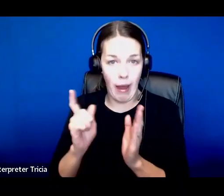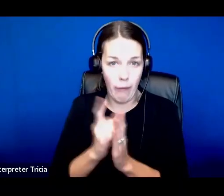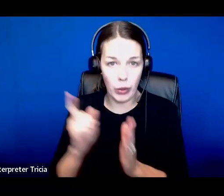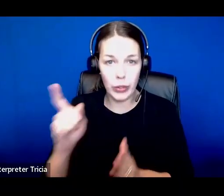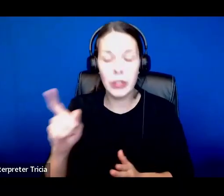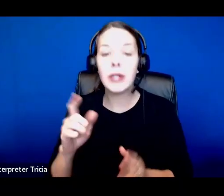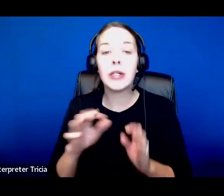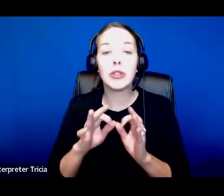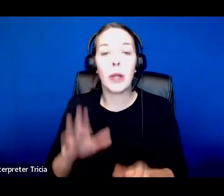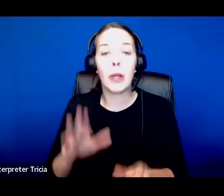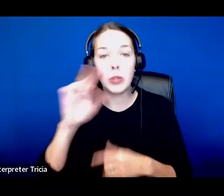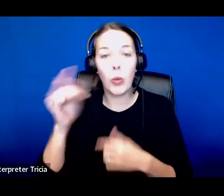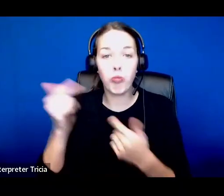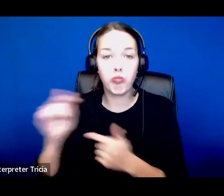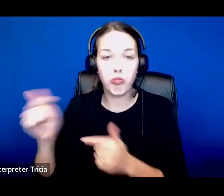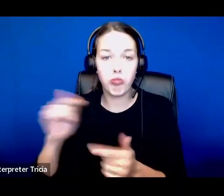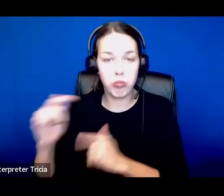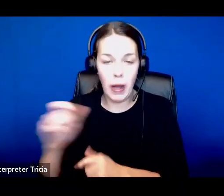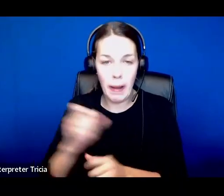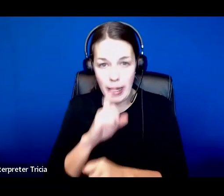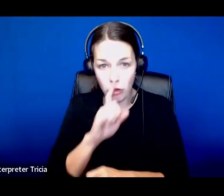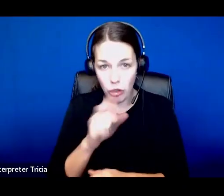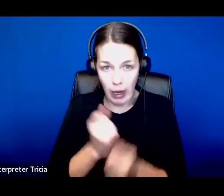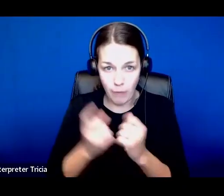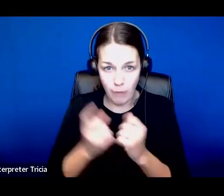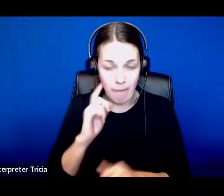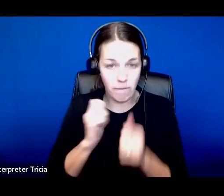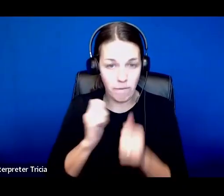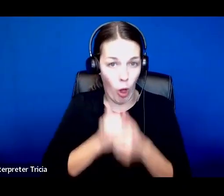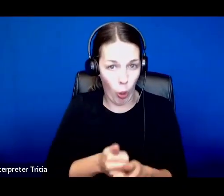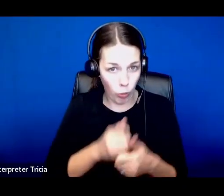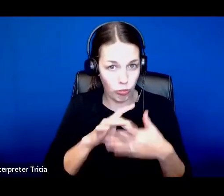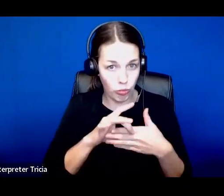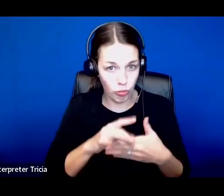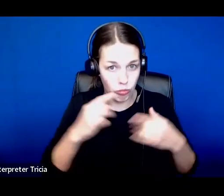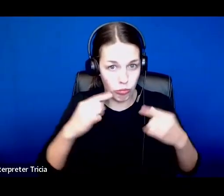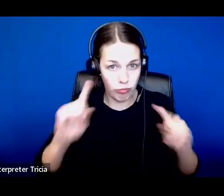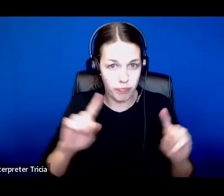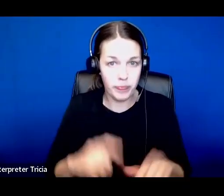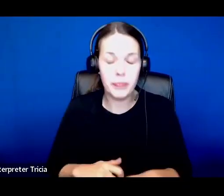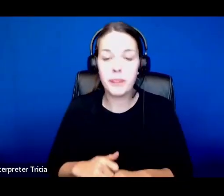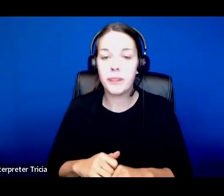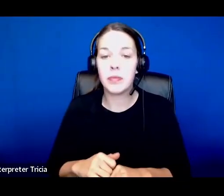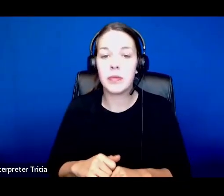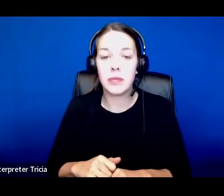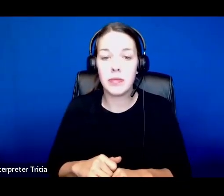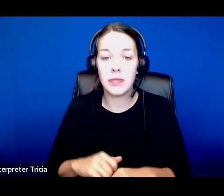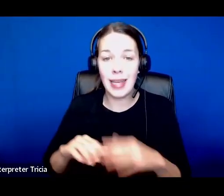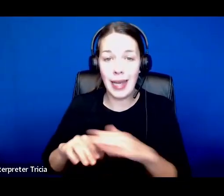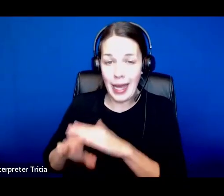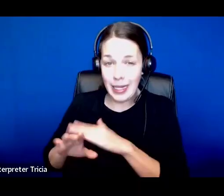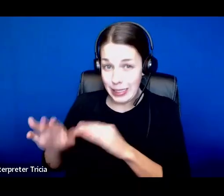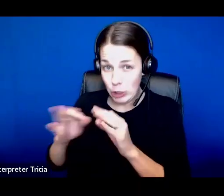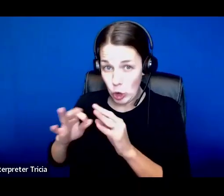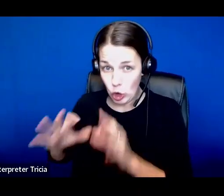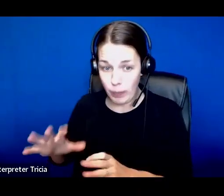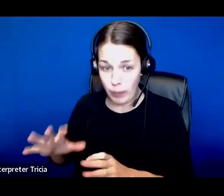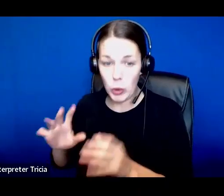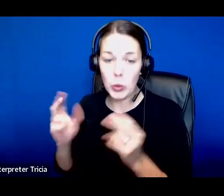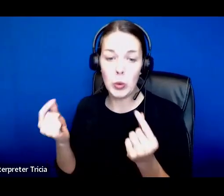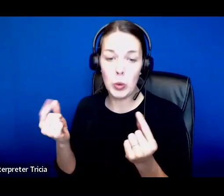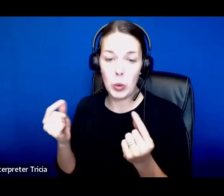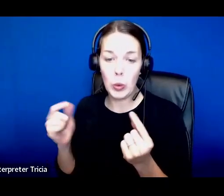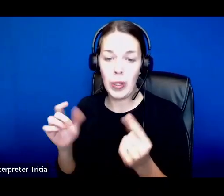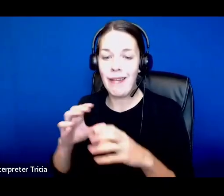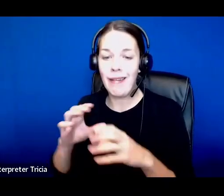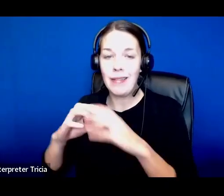These interpreters will rotate through, ensuring that everyone can follow the content effectively. So if you'd like to access that feature, you're able to simply